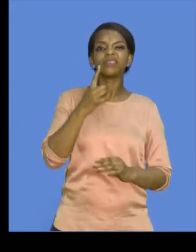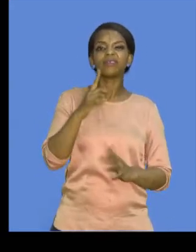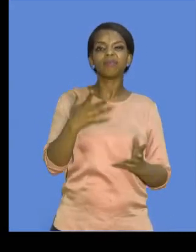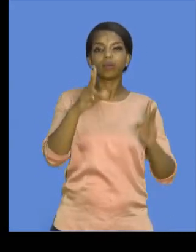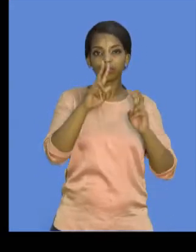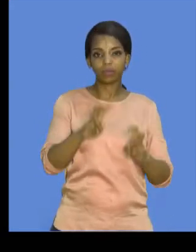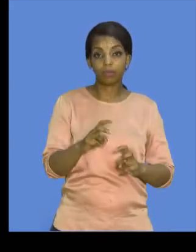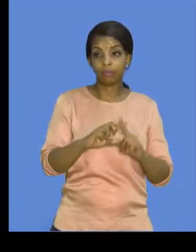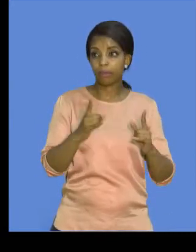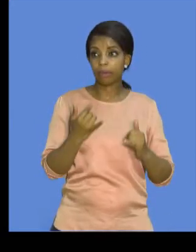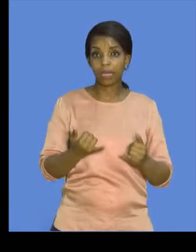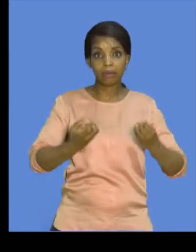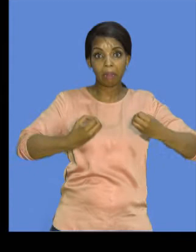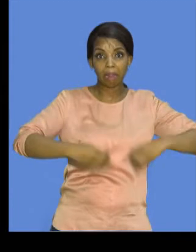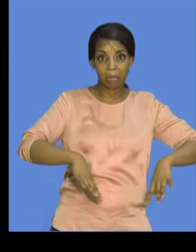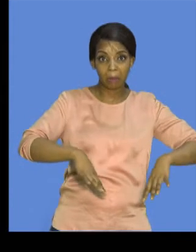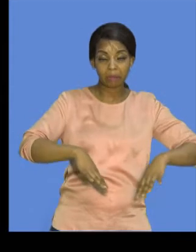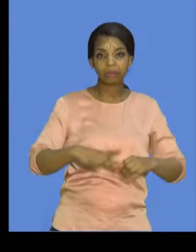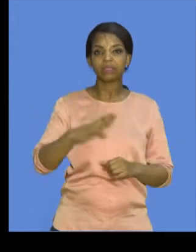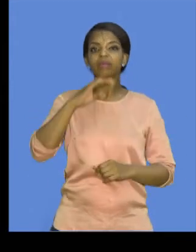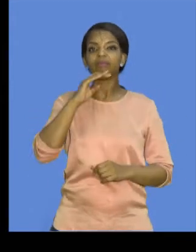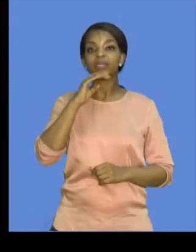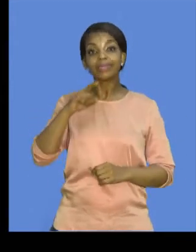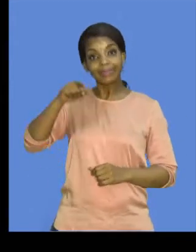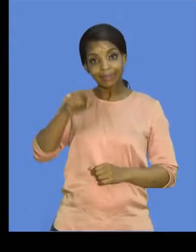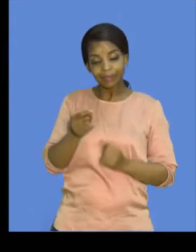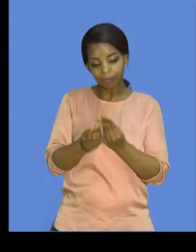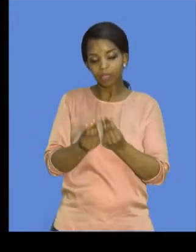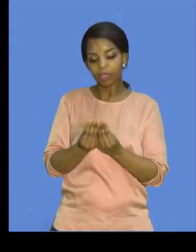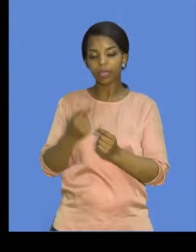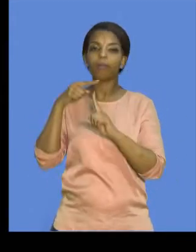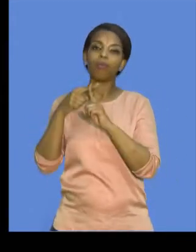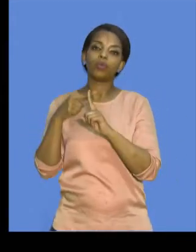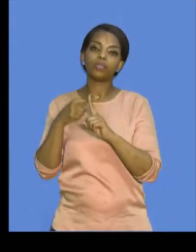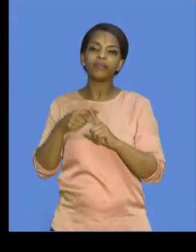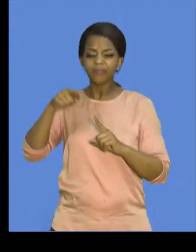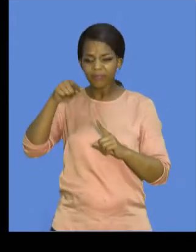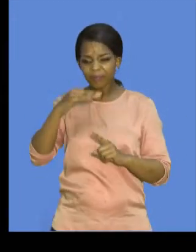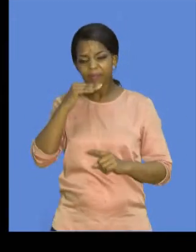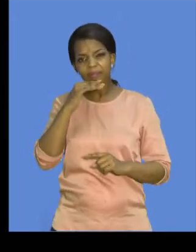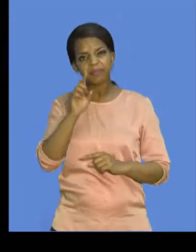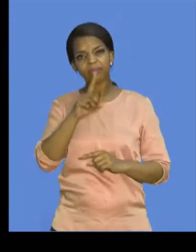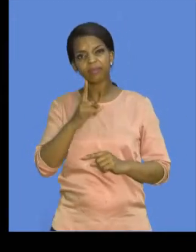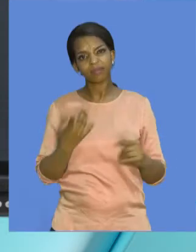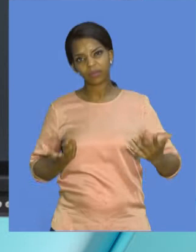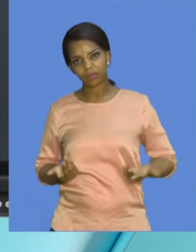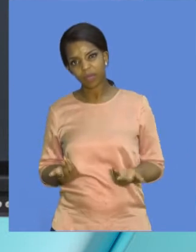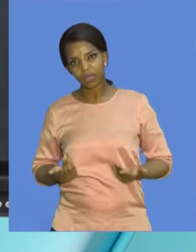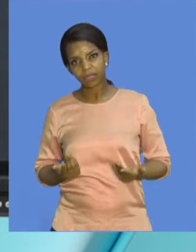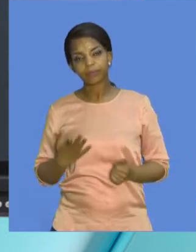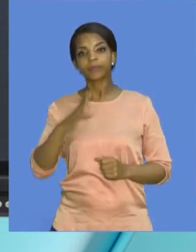lost, that material becomes positively charged, okay? What does it mean? it means that